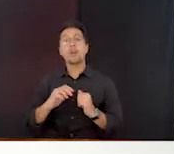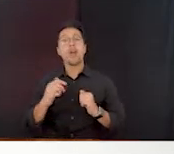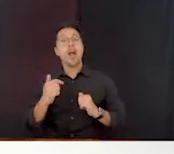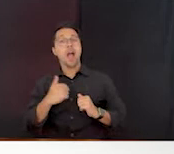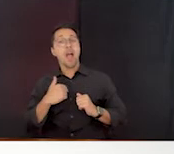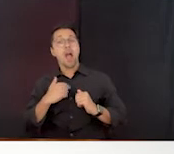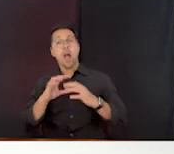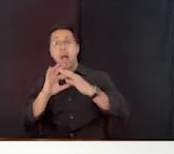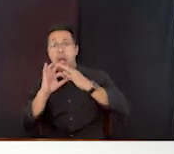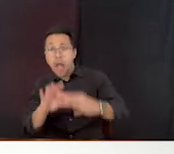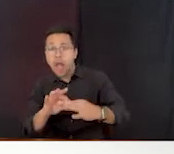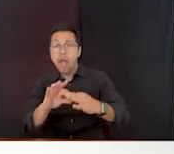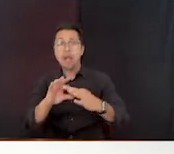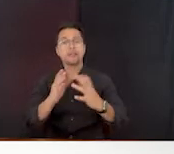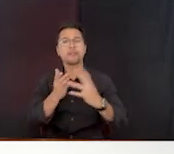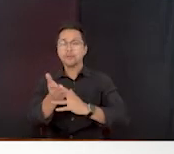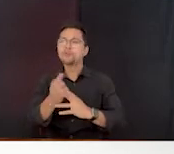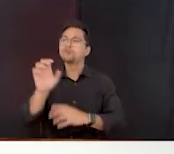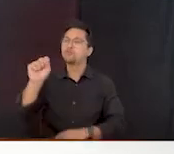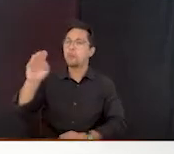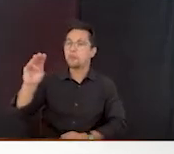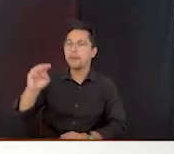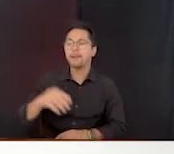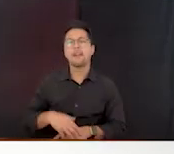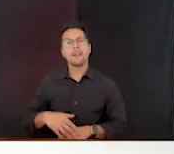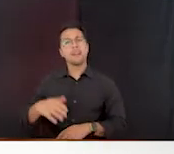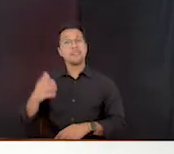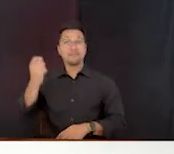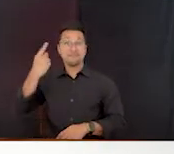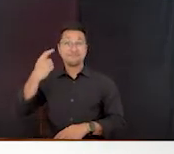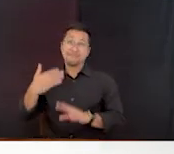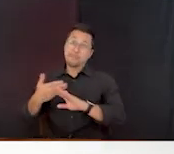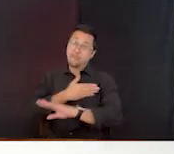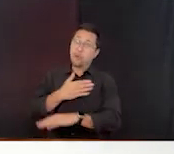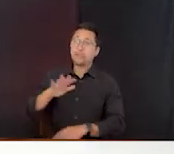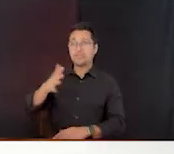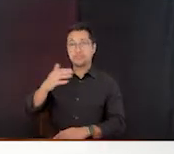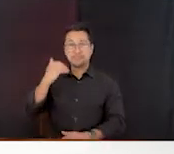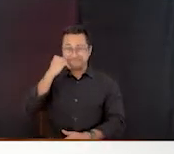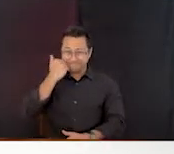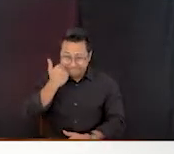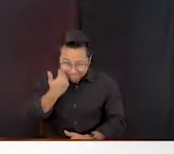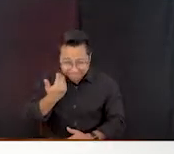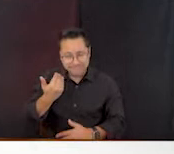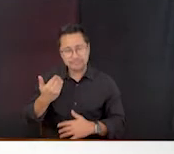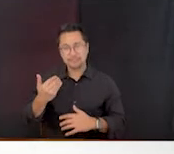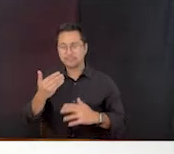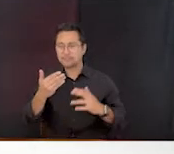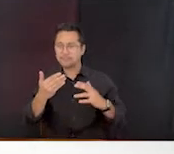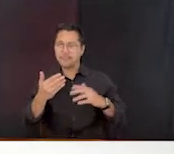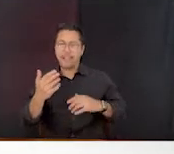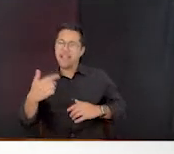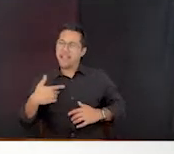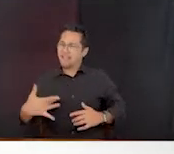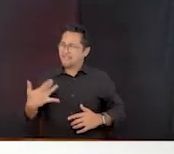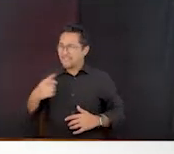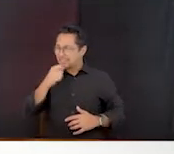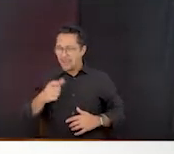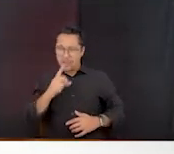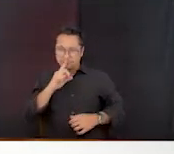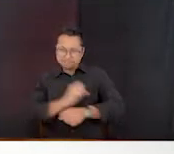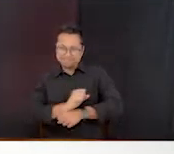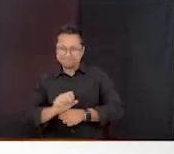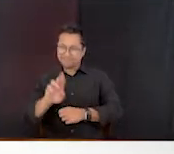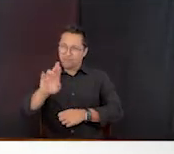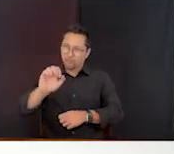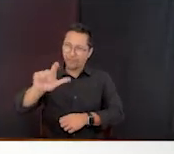relationship through the use of social media. I was very shy at first about using social media because I just thought it wasn't like a genuine way of communication. I kind of